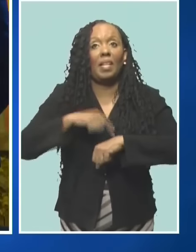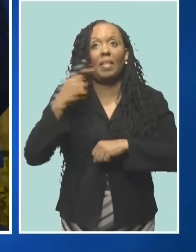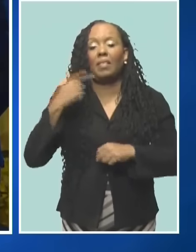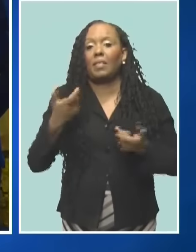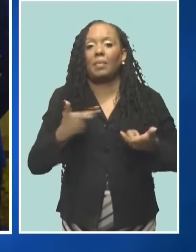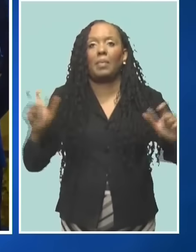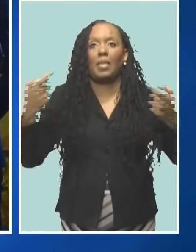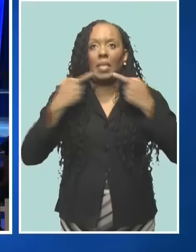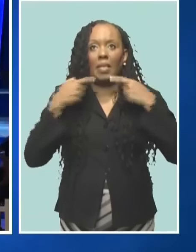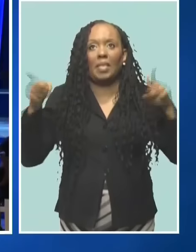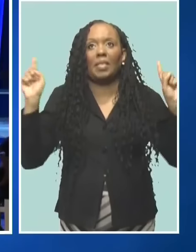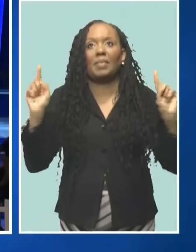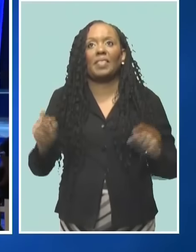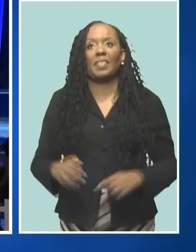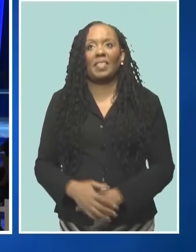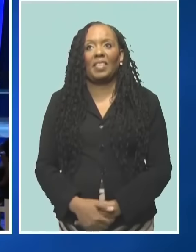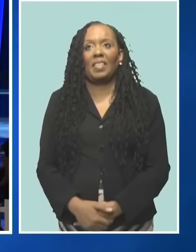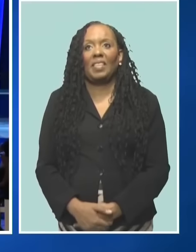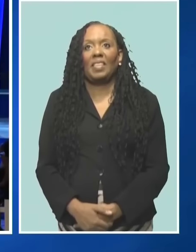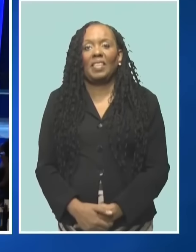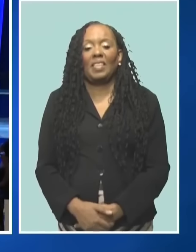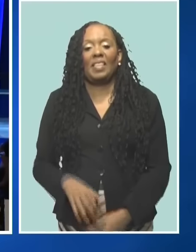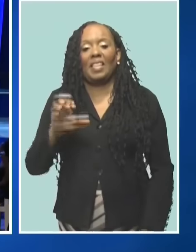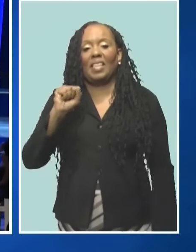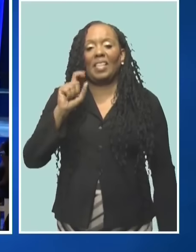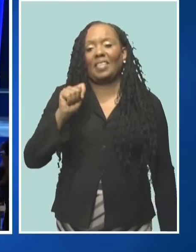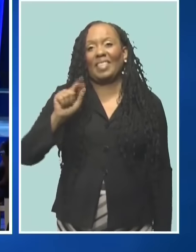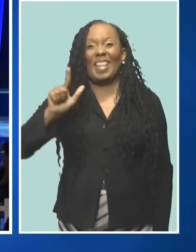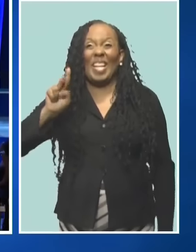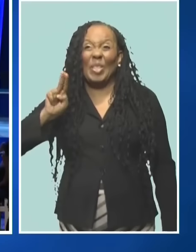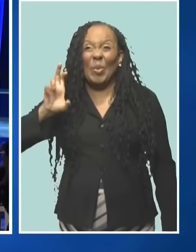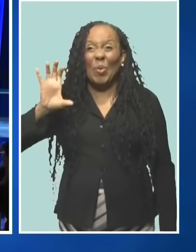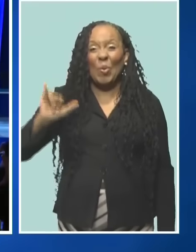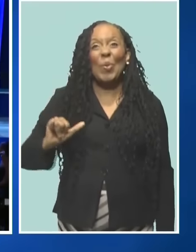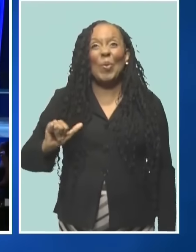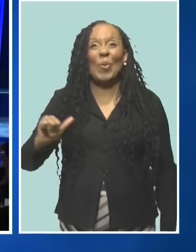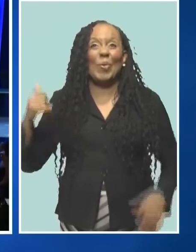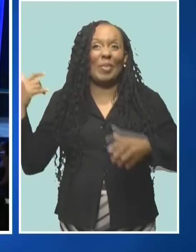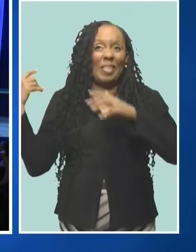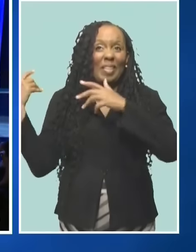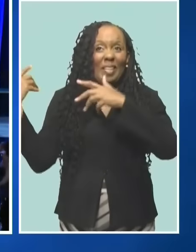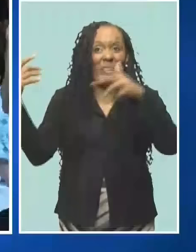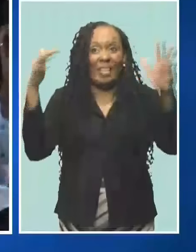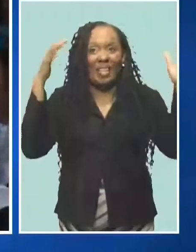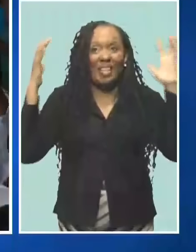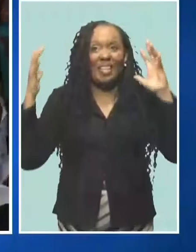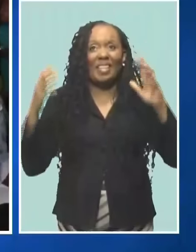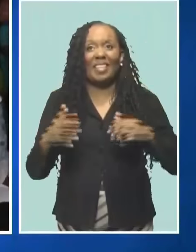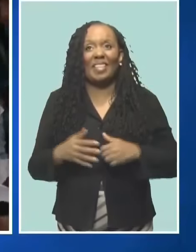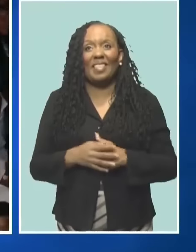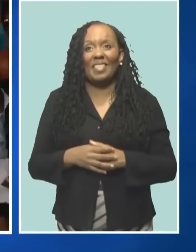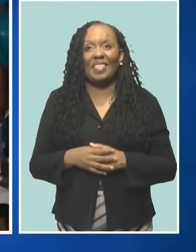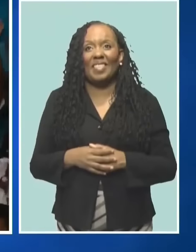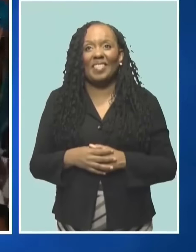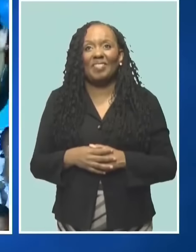big announcement. St. Lucie, Omari Giddings and Shade Ben.